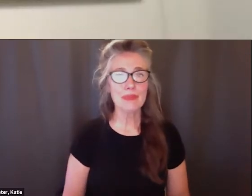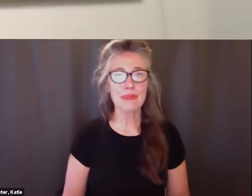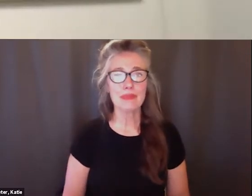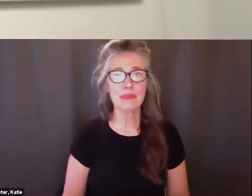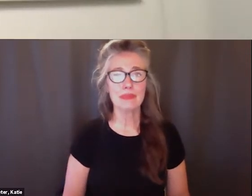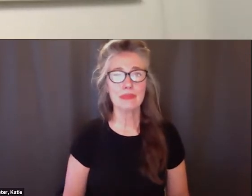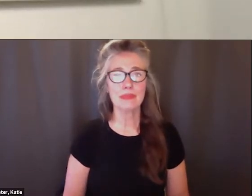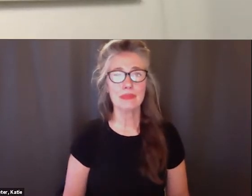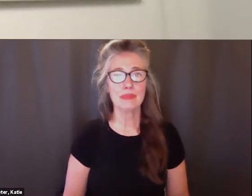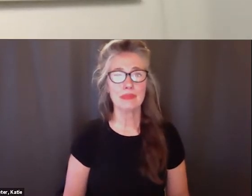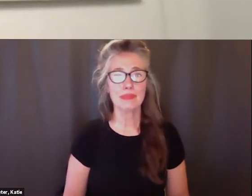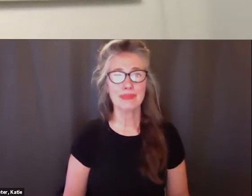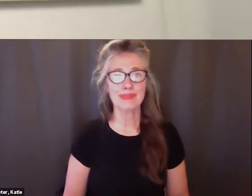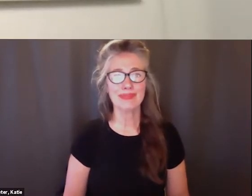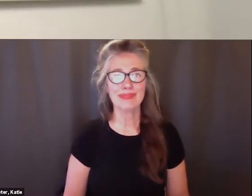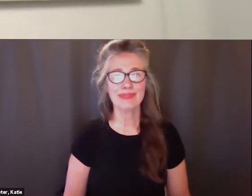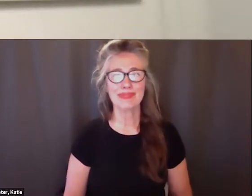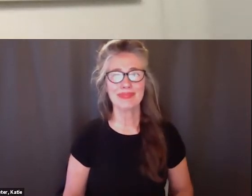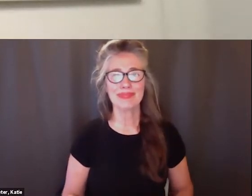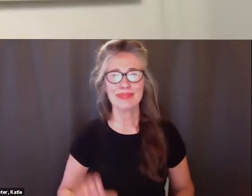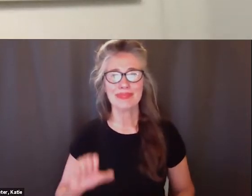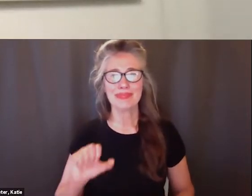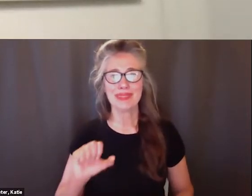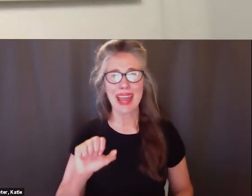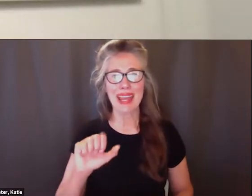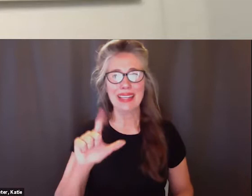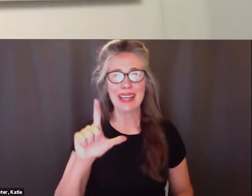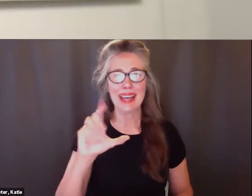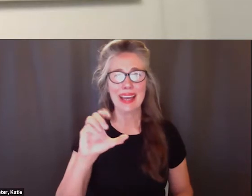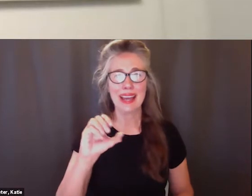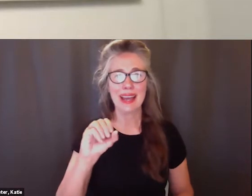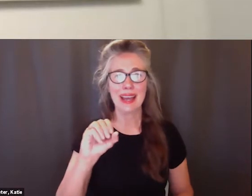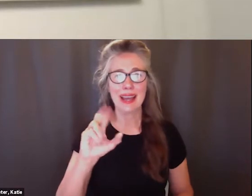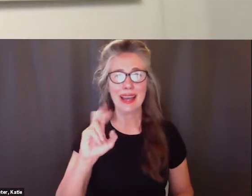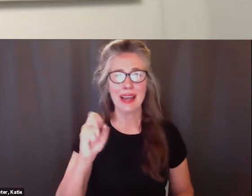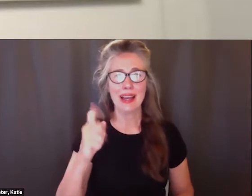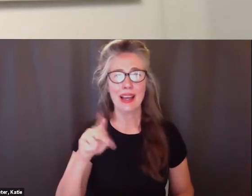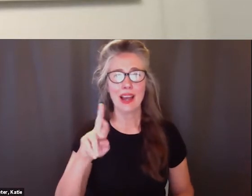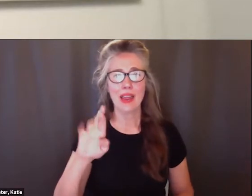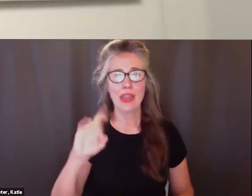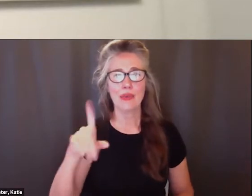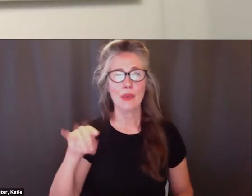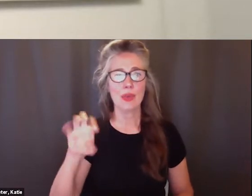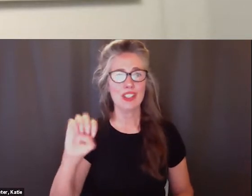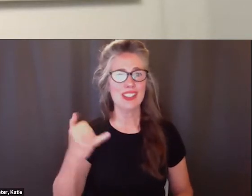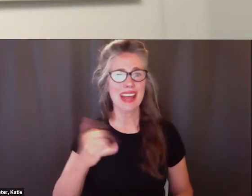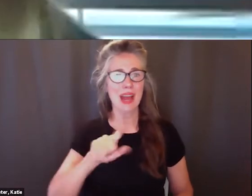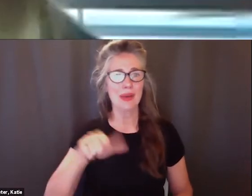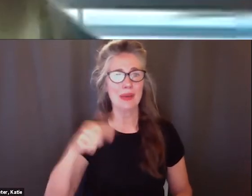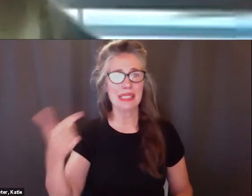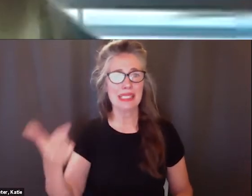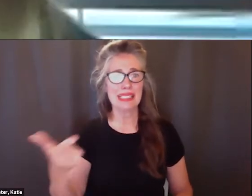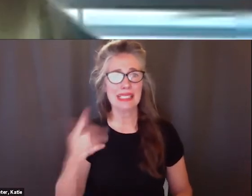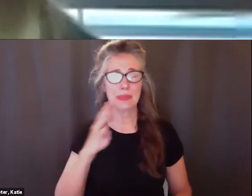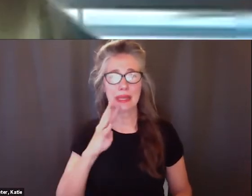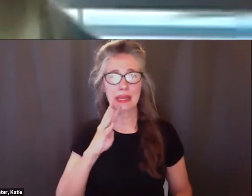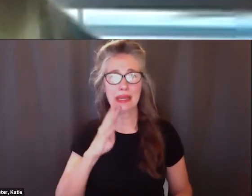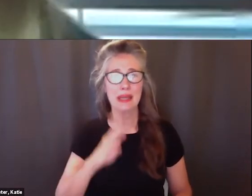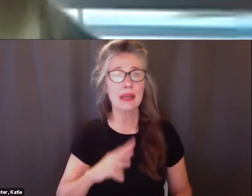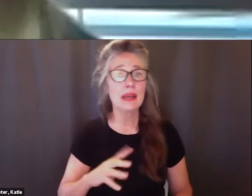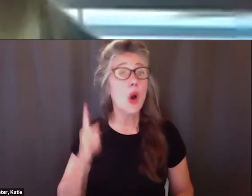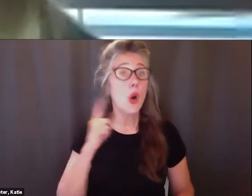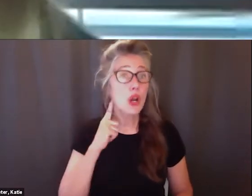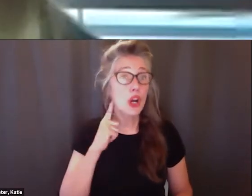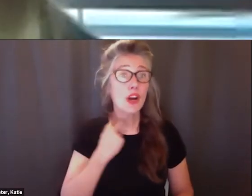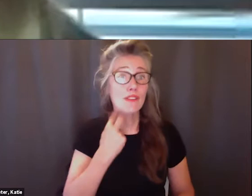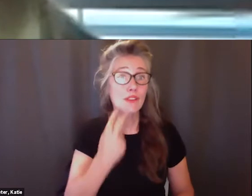I will jump in just in case she is frozen. Not only were our staff members attending